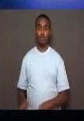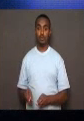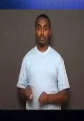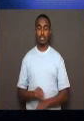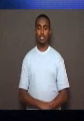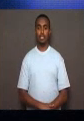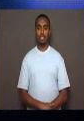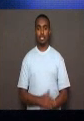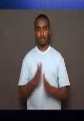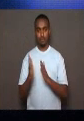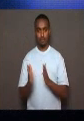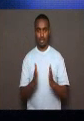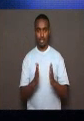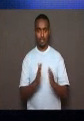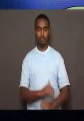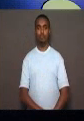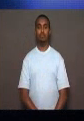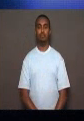Students, let's get ready.